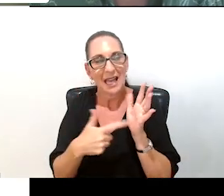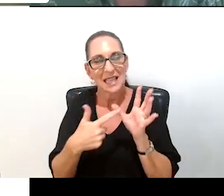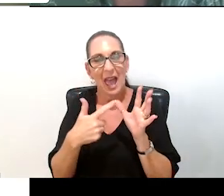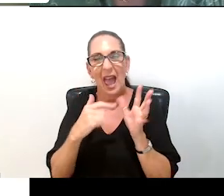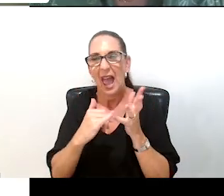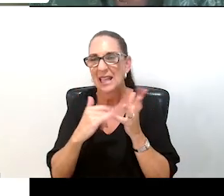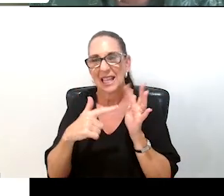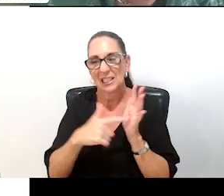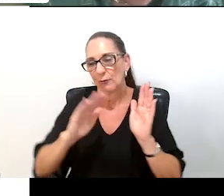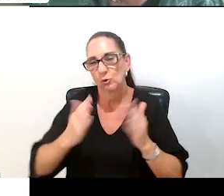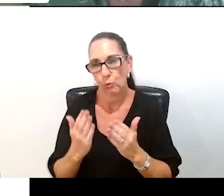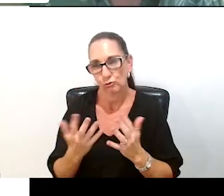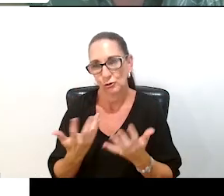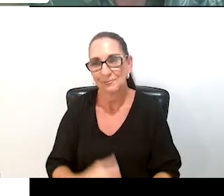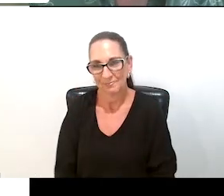short.